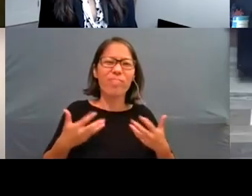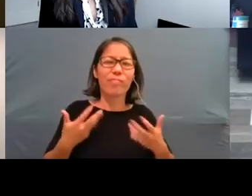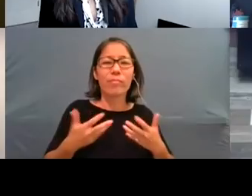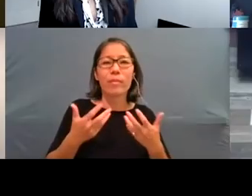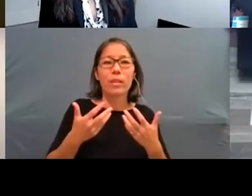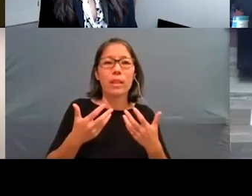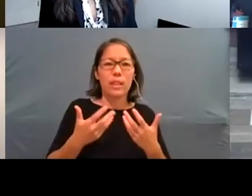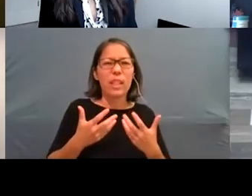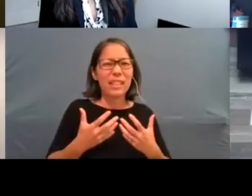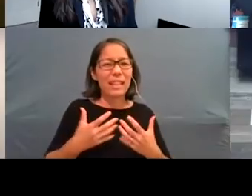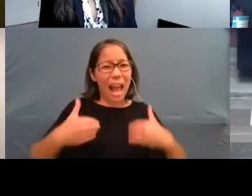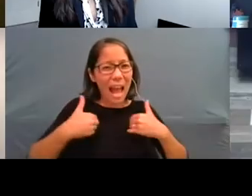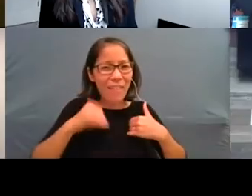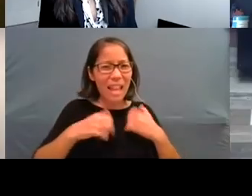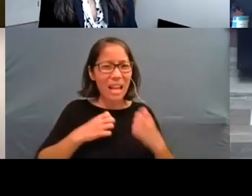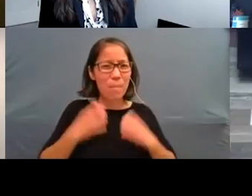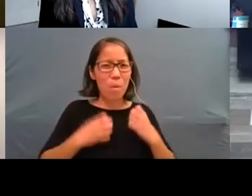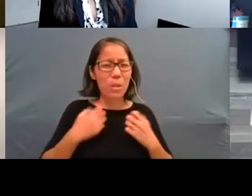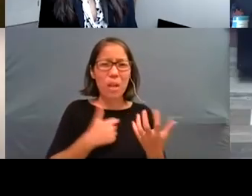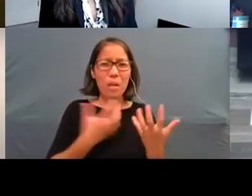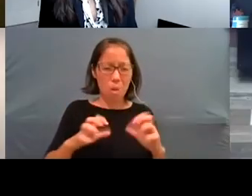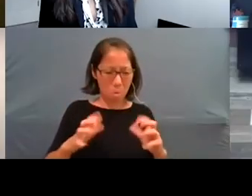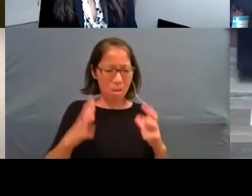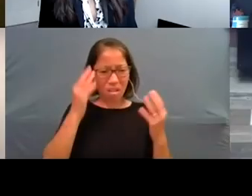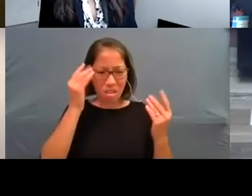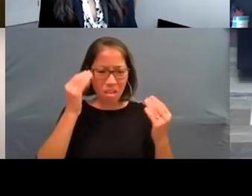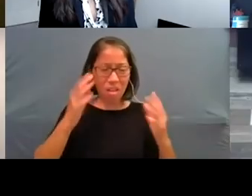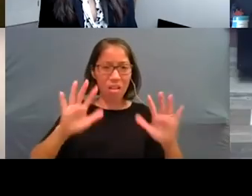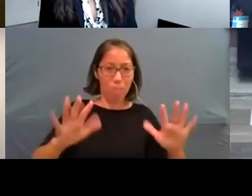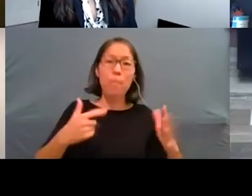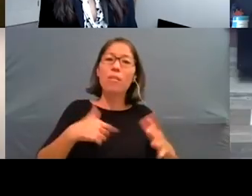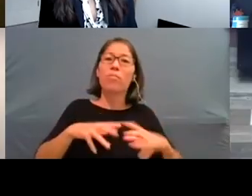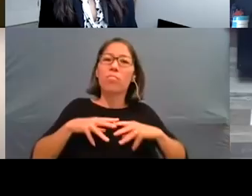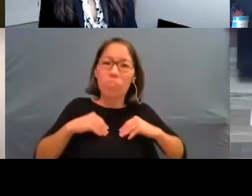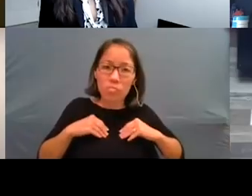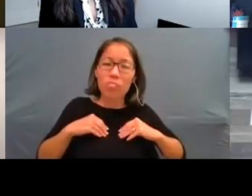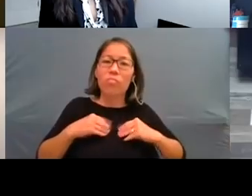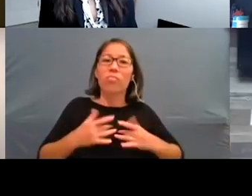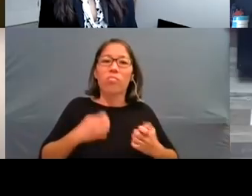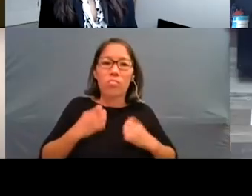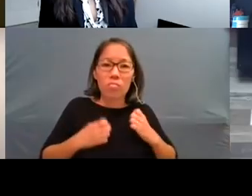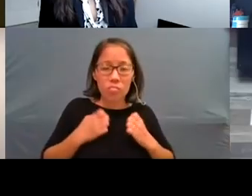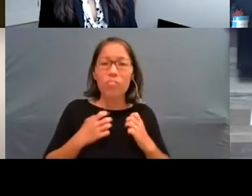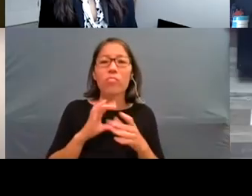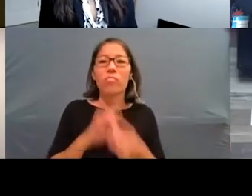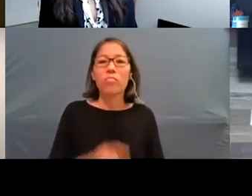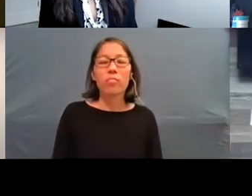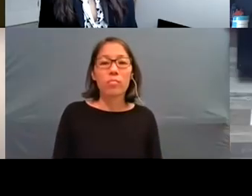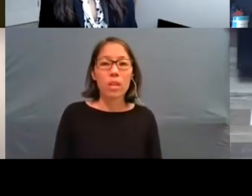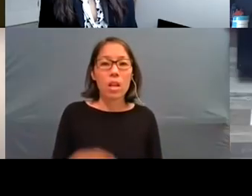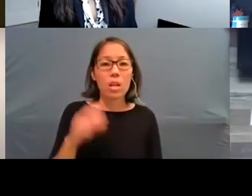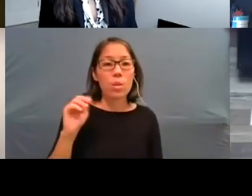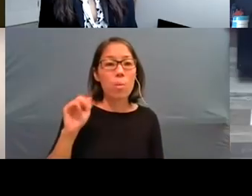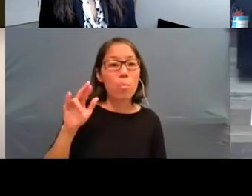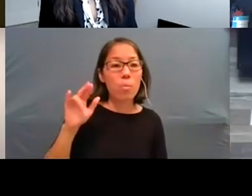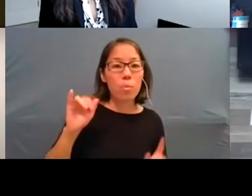sitting with some of those emotions that we don't really like to sit with. Right. Thank you. We're going to squeeze in a couple more. Marie, this one's back in